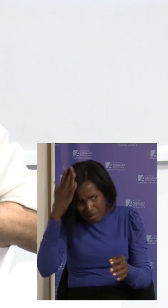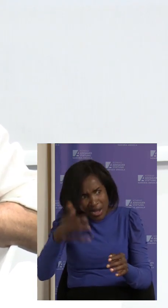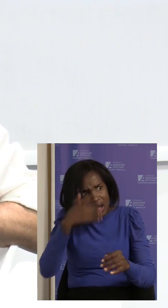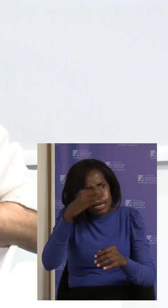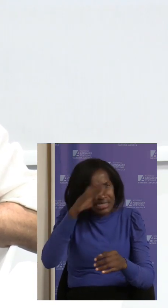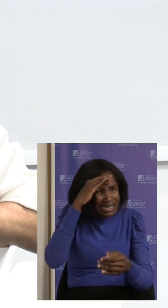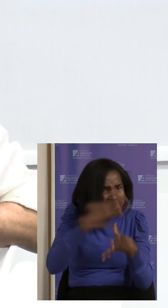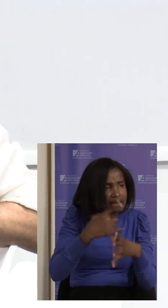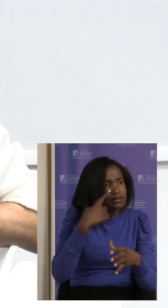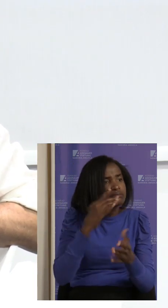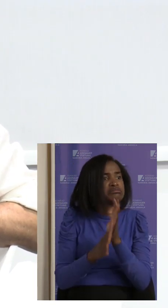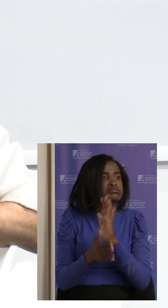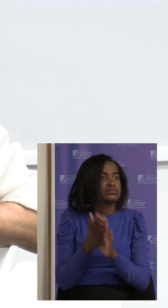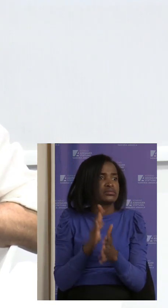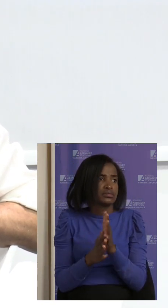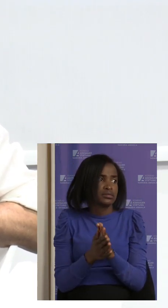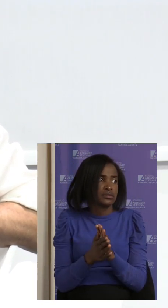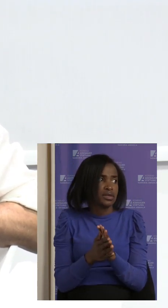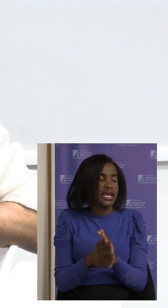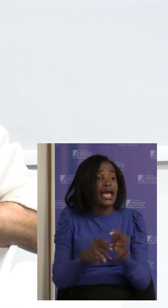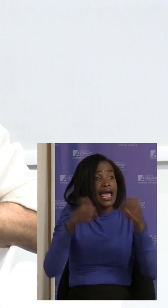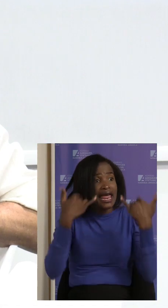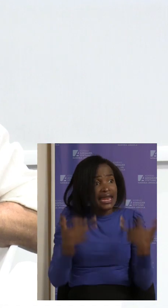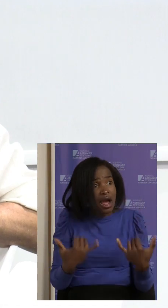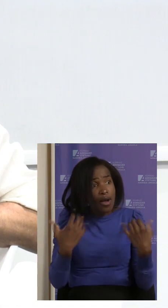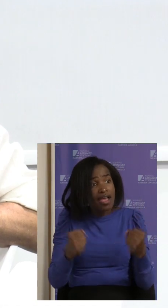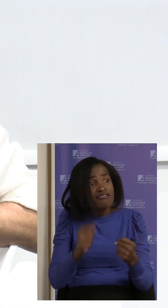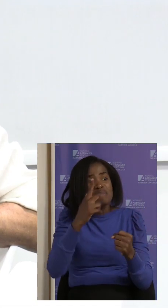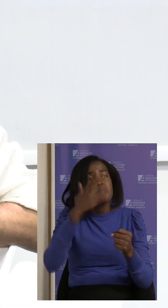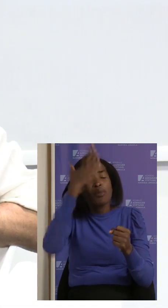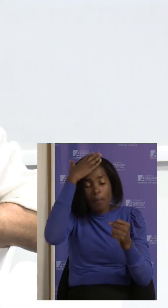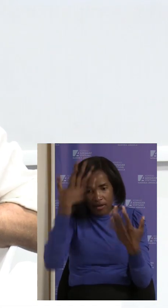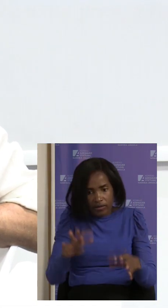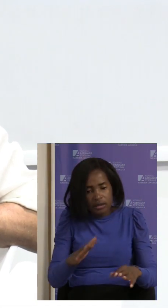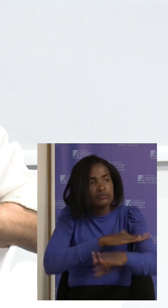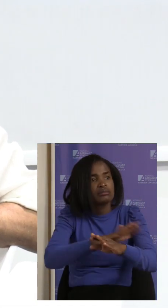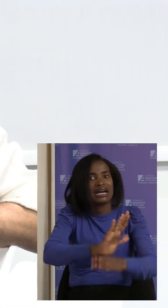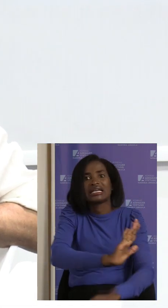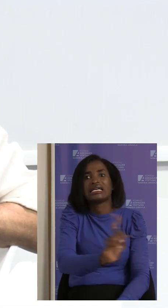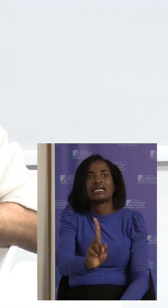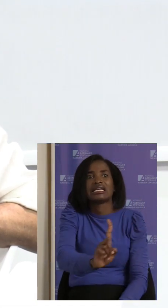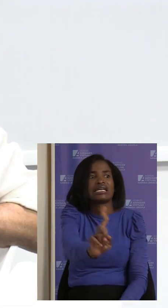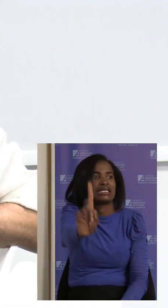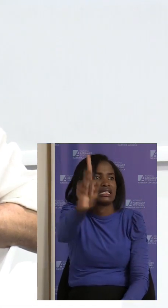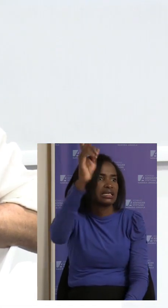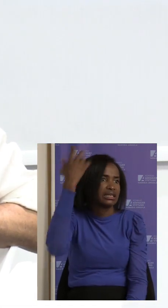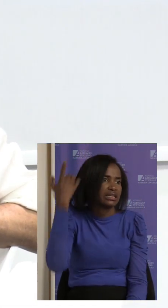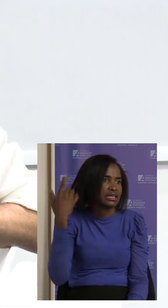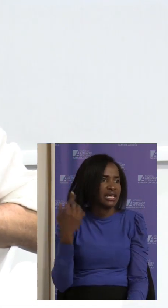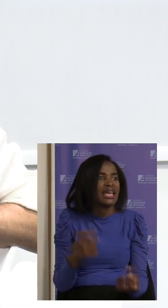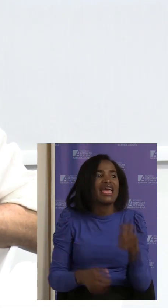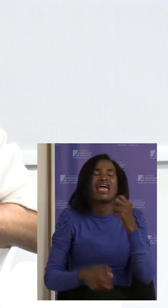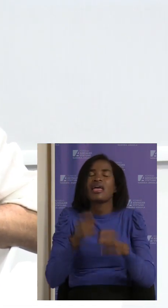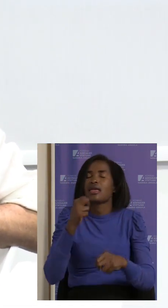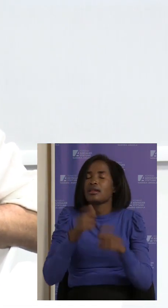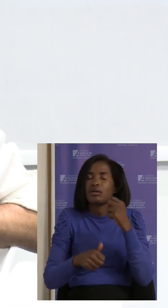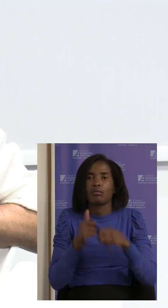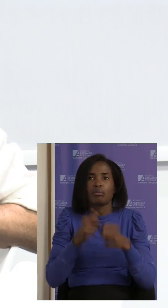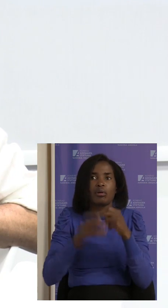going to cause problems for this country at the end, because now you're going to have educated unemployed people, and it's going to cause a lot